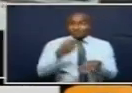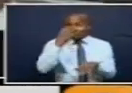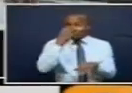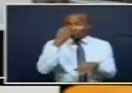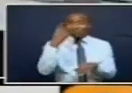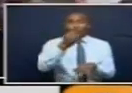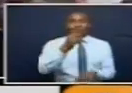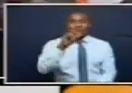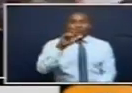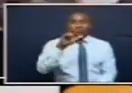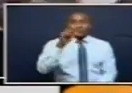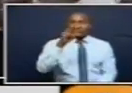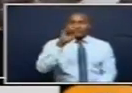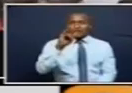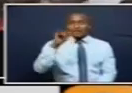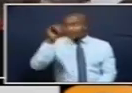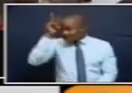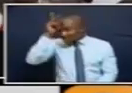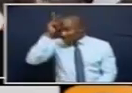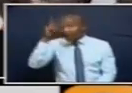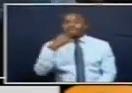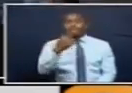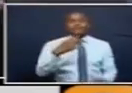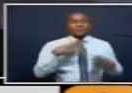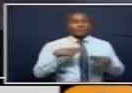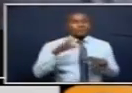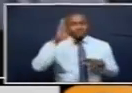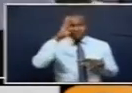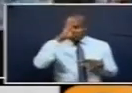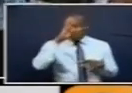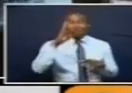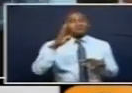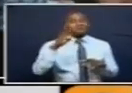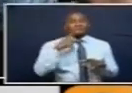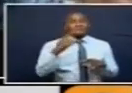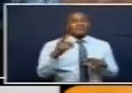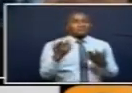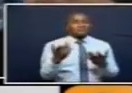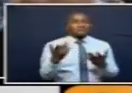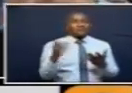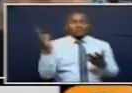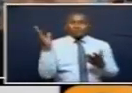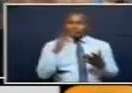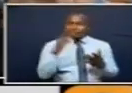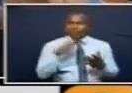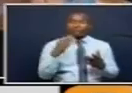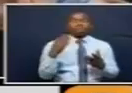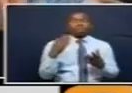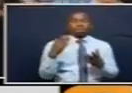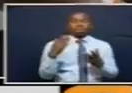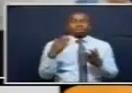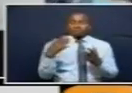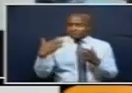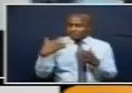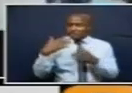Lugari, mm-hmm. is in Kakamega, mm-hmm. he's telling people in Bungoma, he's telling people about the revival of Webuye paper mills. He's talking about things that the